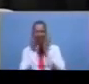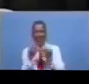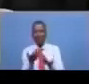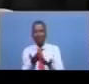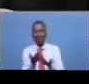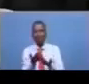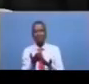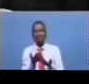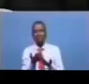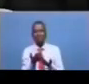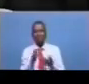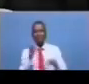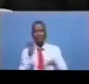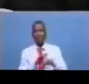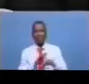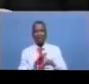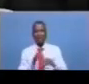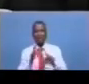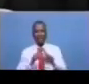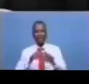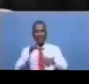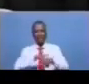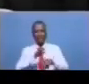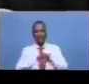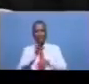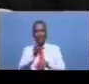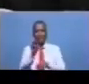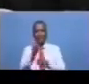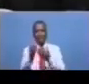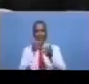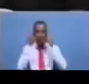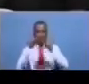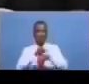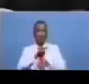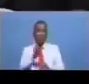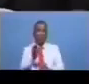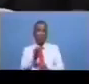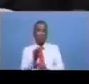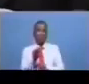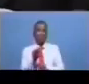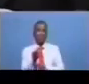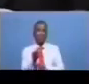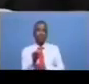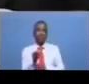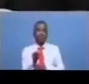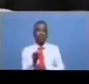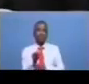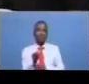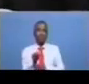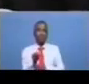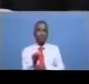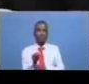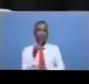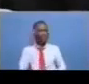way influencing the next steps we are seeing on Monday, irrespective of how the Monday application... I